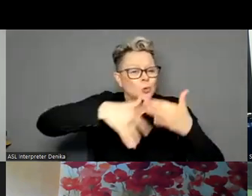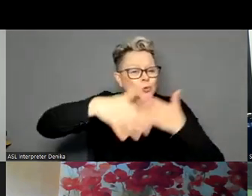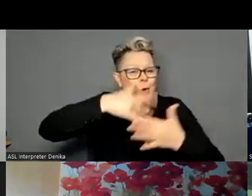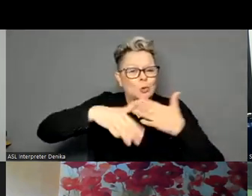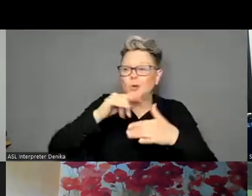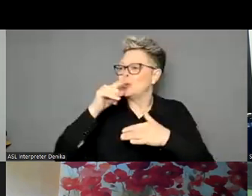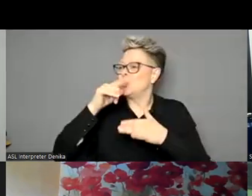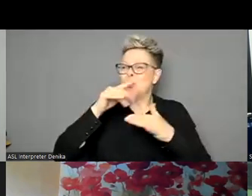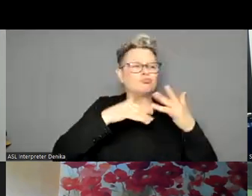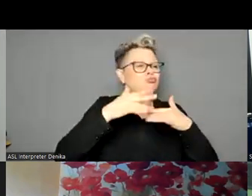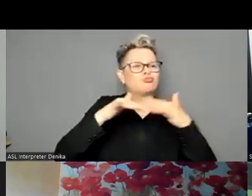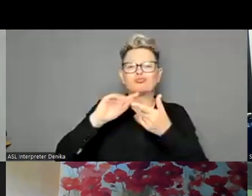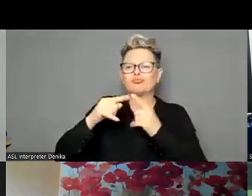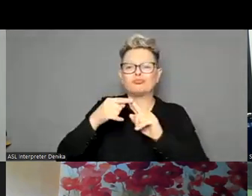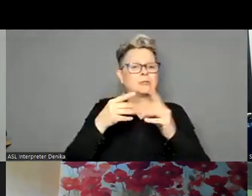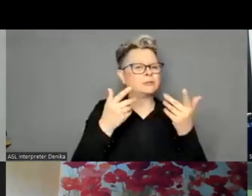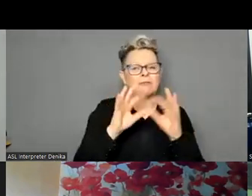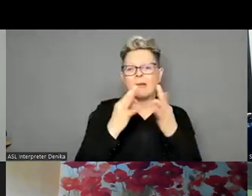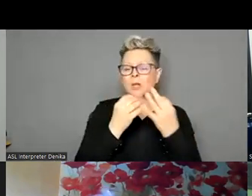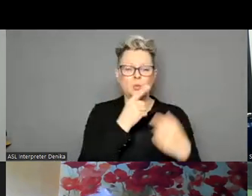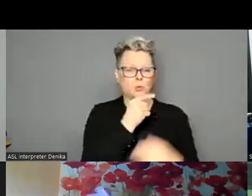It's completely up to you who you would choose.